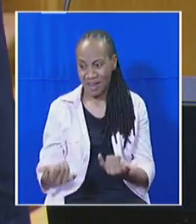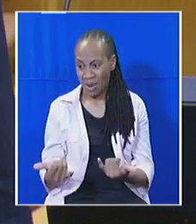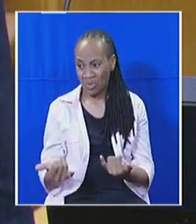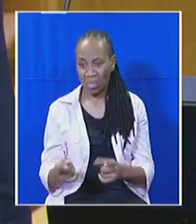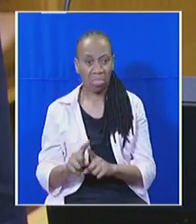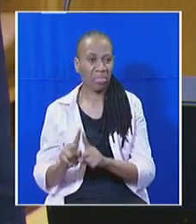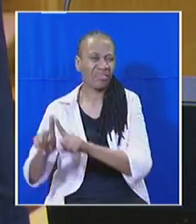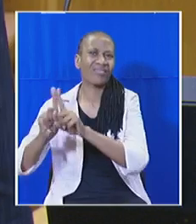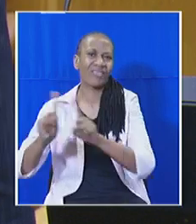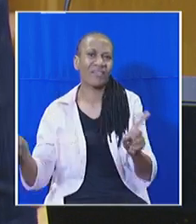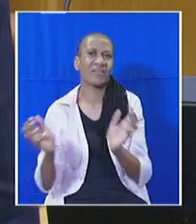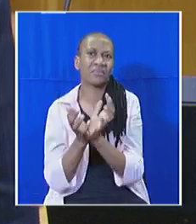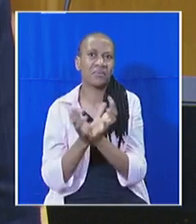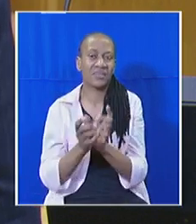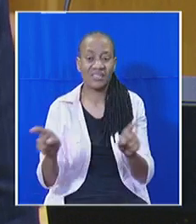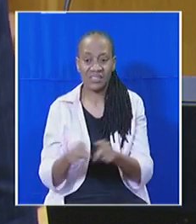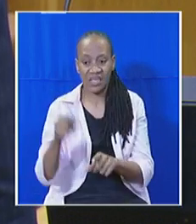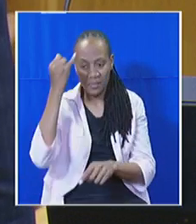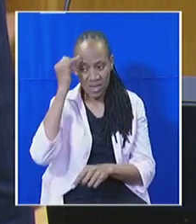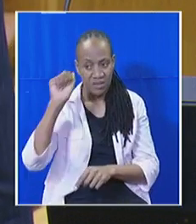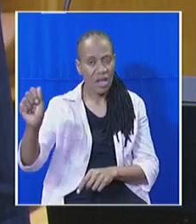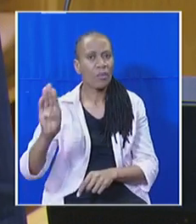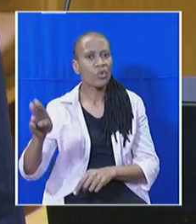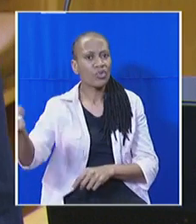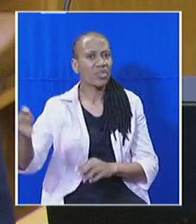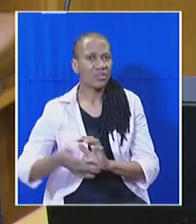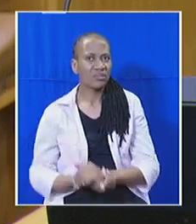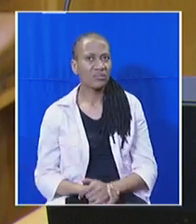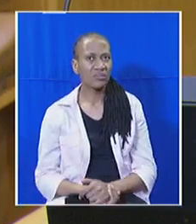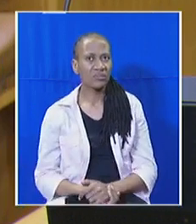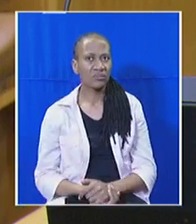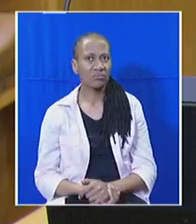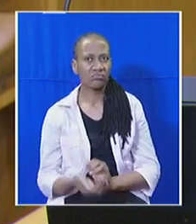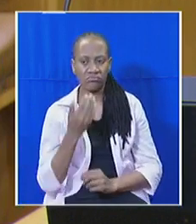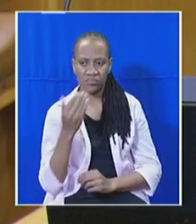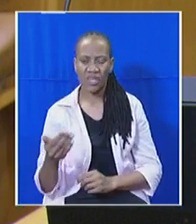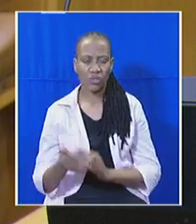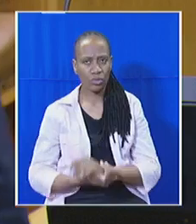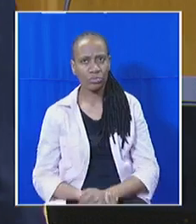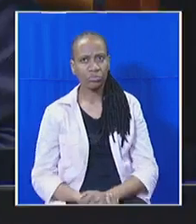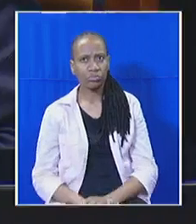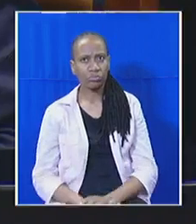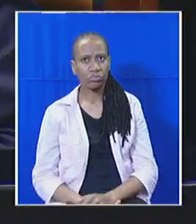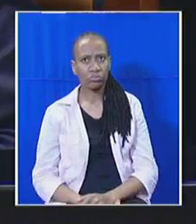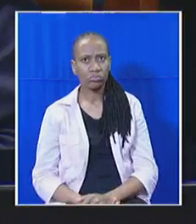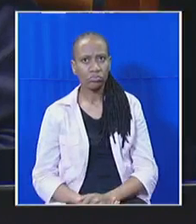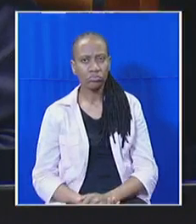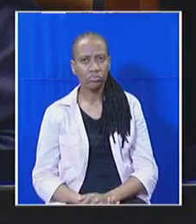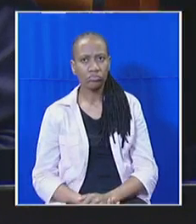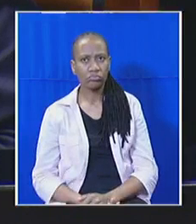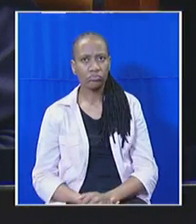posturing that Honorable Pozzoli is engaging in this afternoon in the House. Thank you, Deputy Speaker.